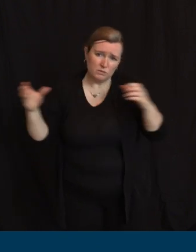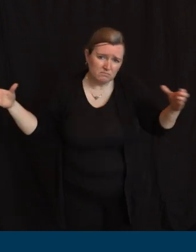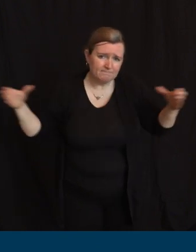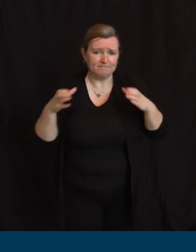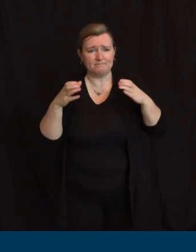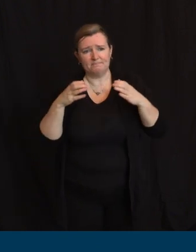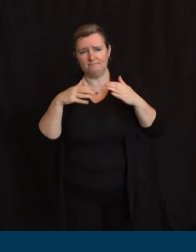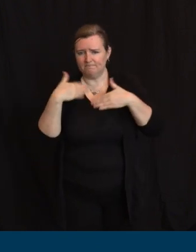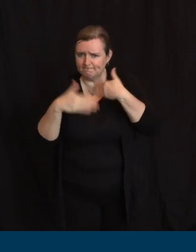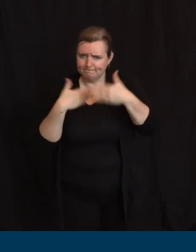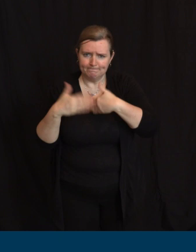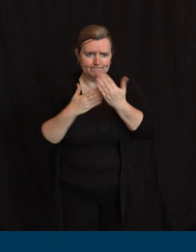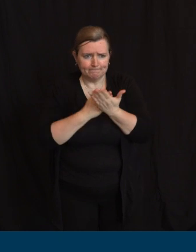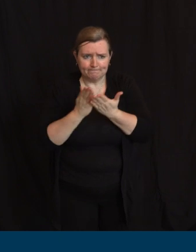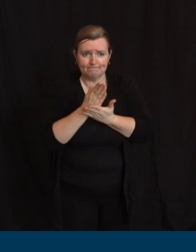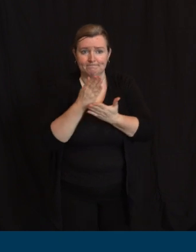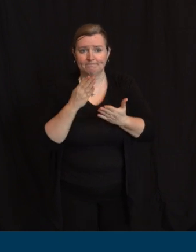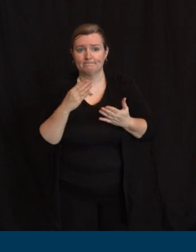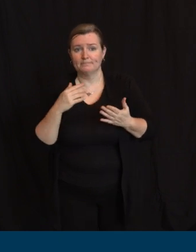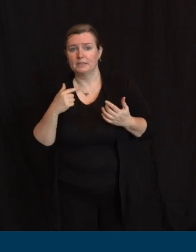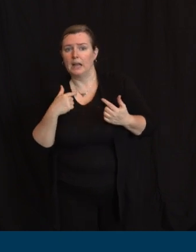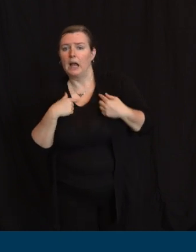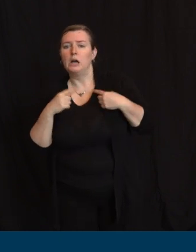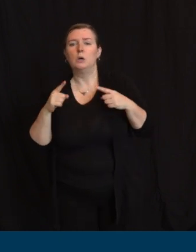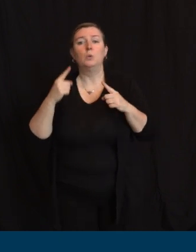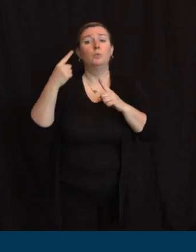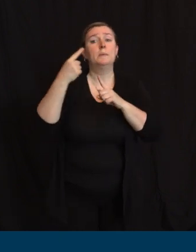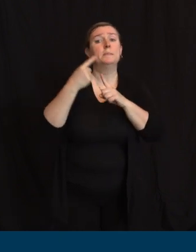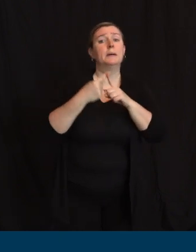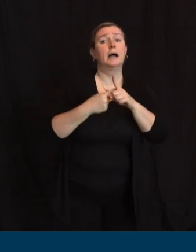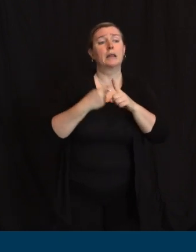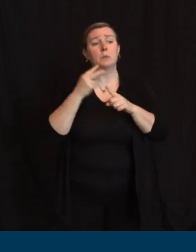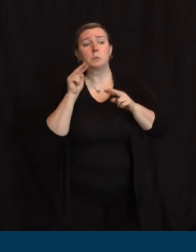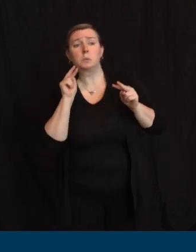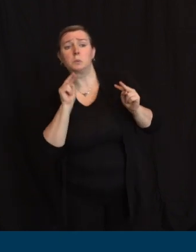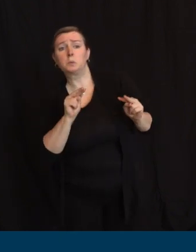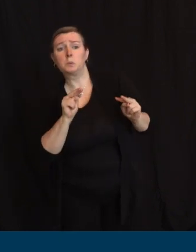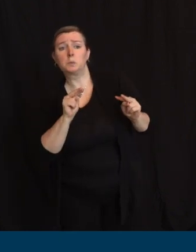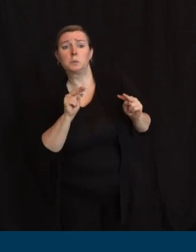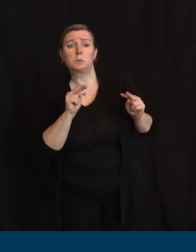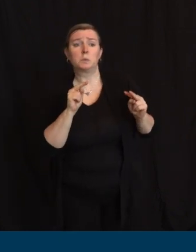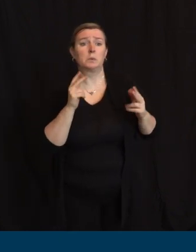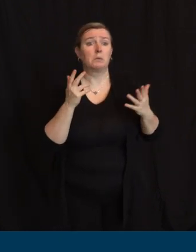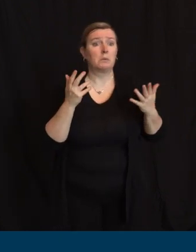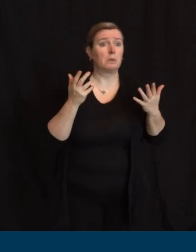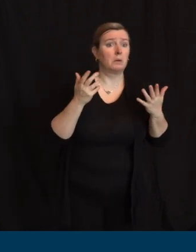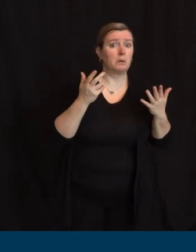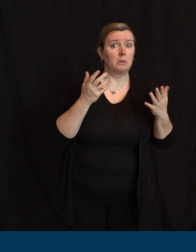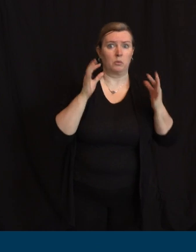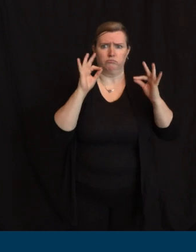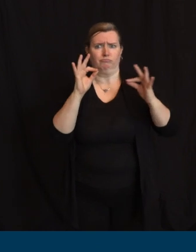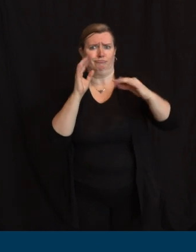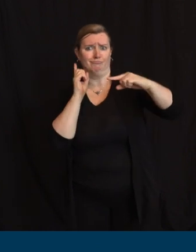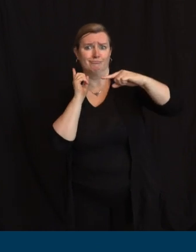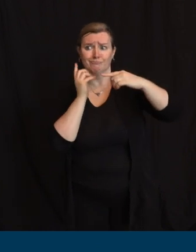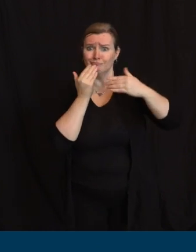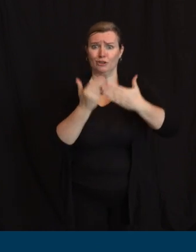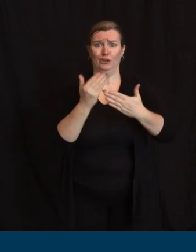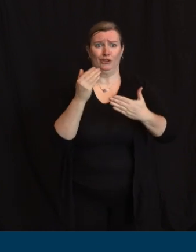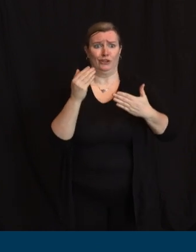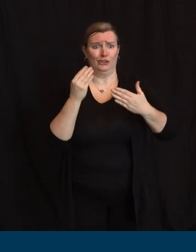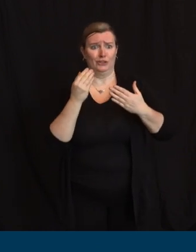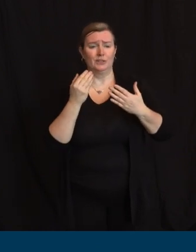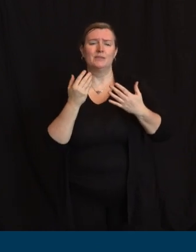in a position in a month's time to make a different announcement. There is no doubt we are saving lives, and